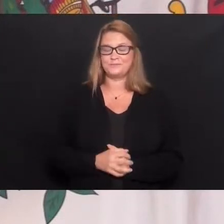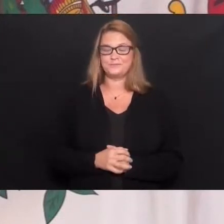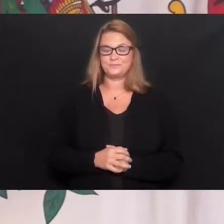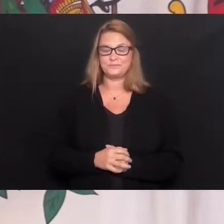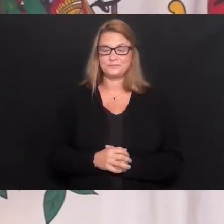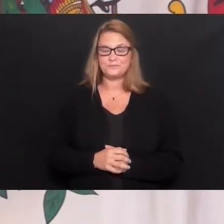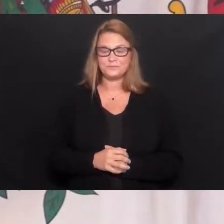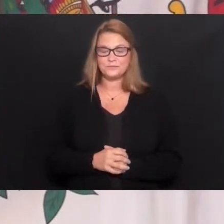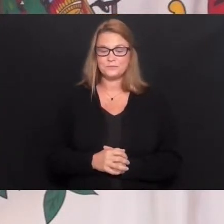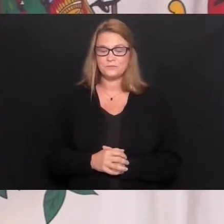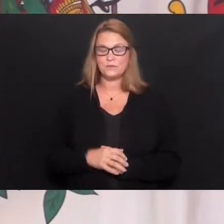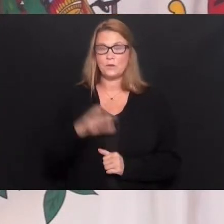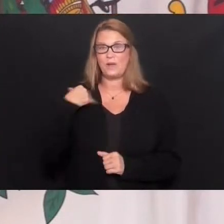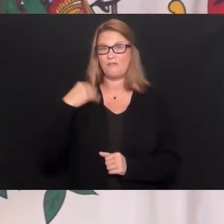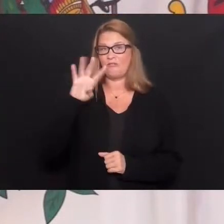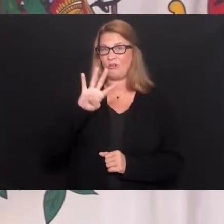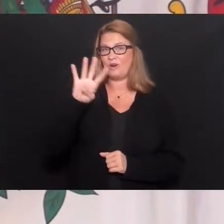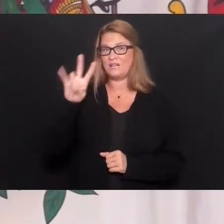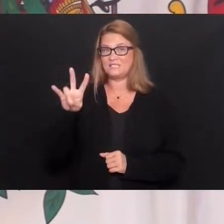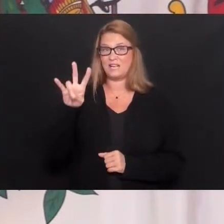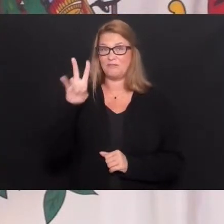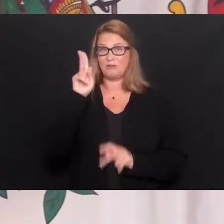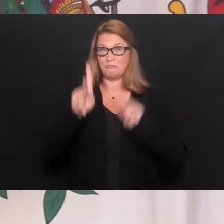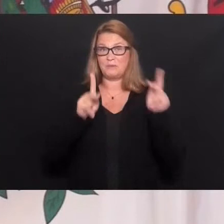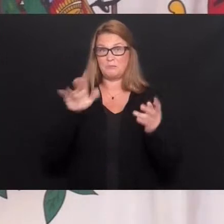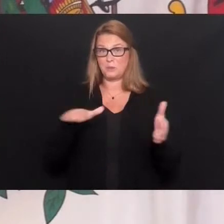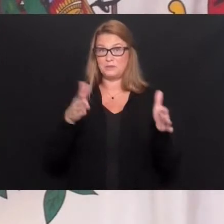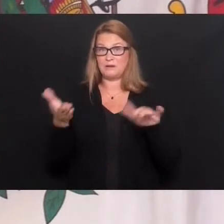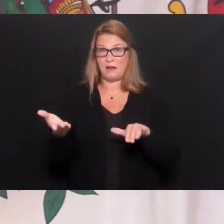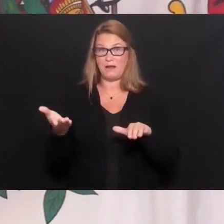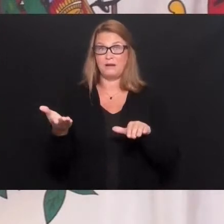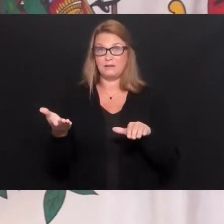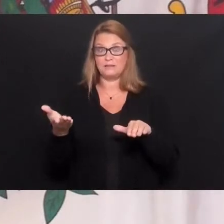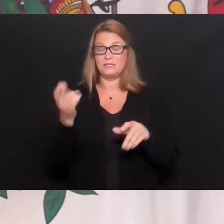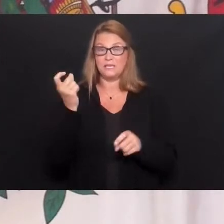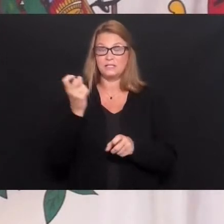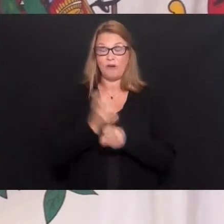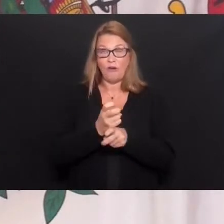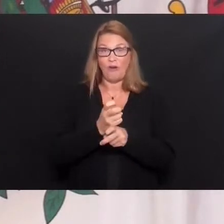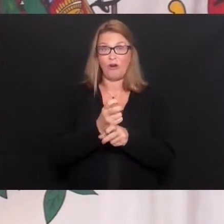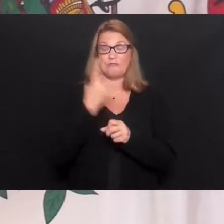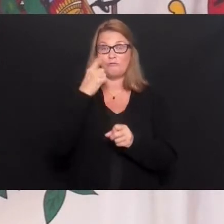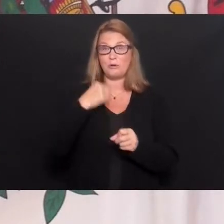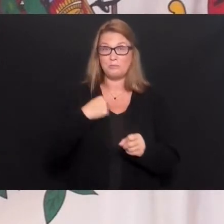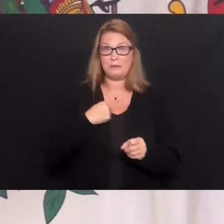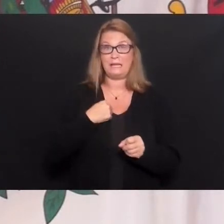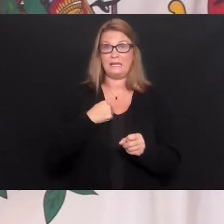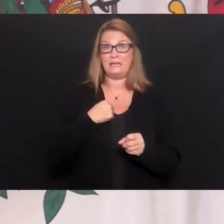We've lost an additional 47 West Virginians. It's hard to sit here and say, well,